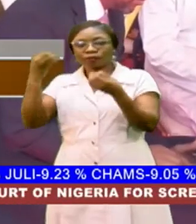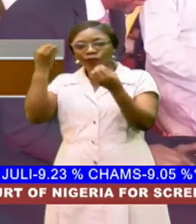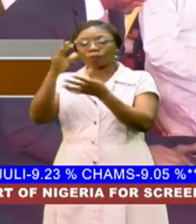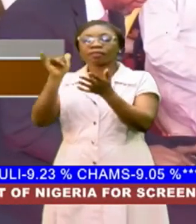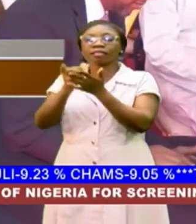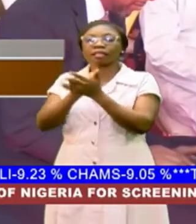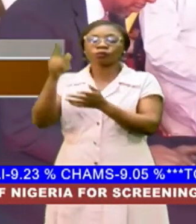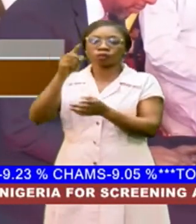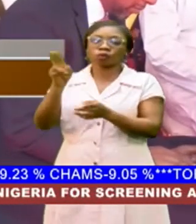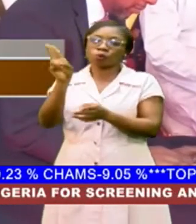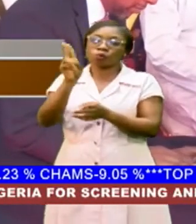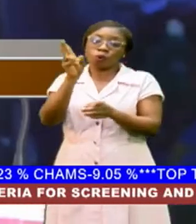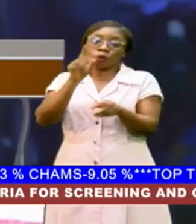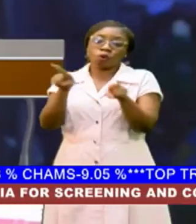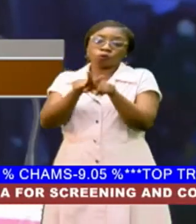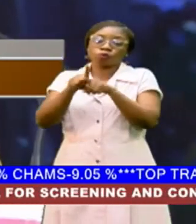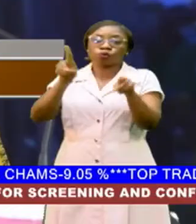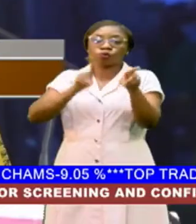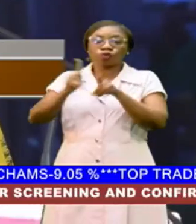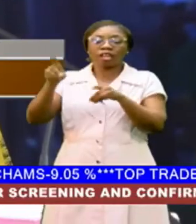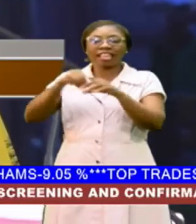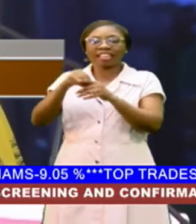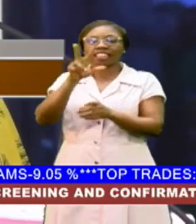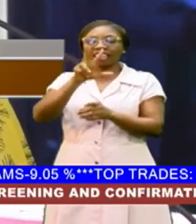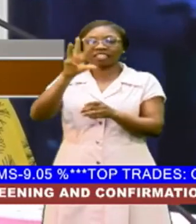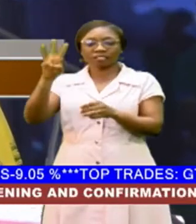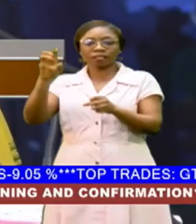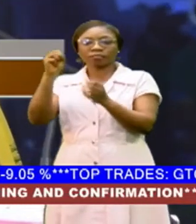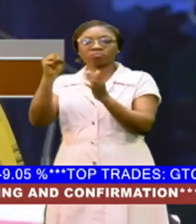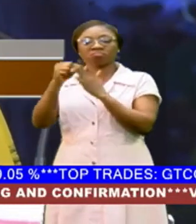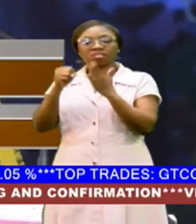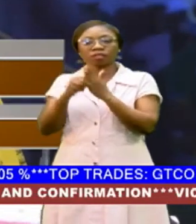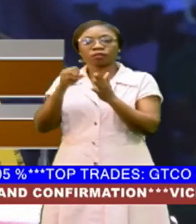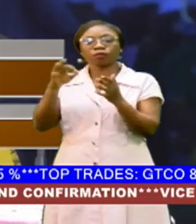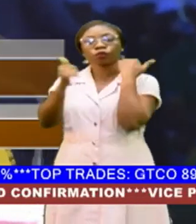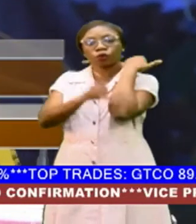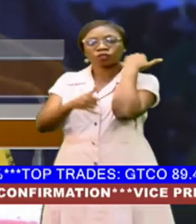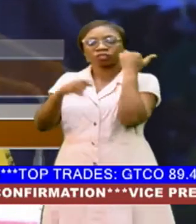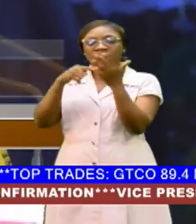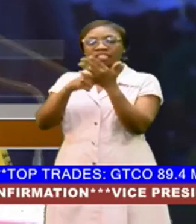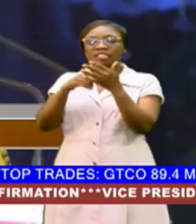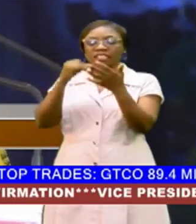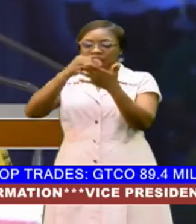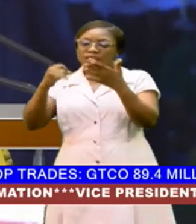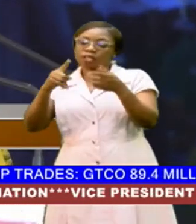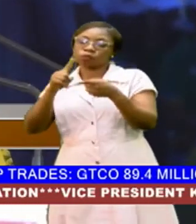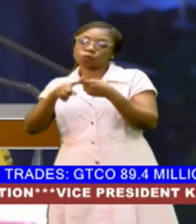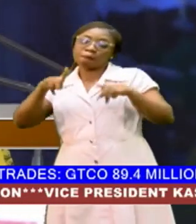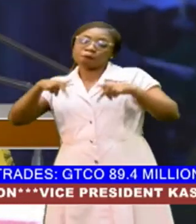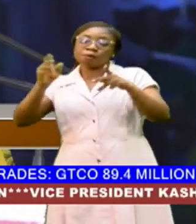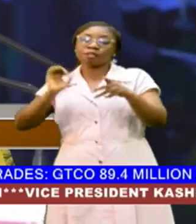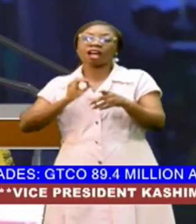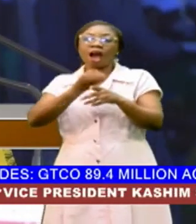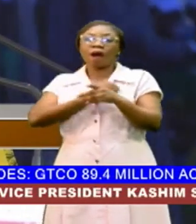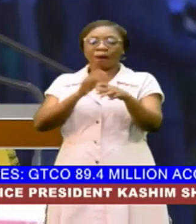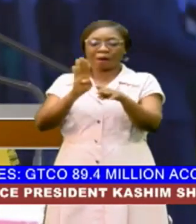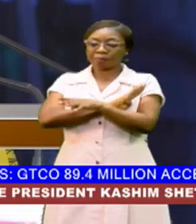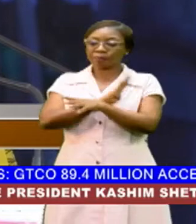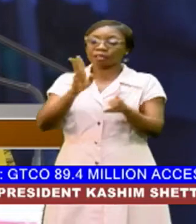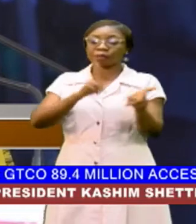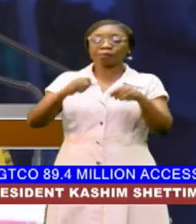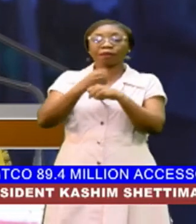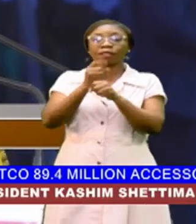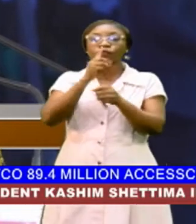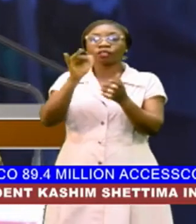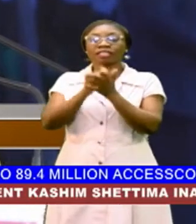36 states of the country. This scheme is designed to uplift our entrepreneurs, ensuring that they